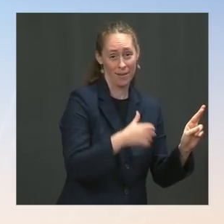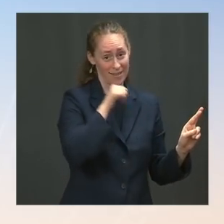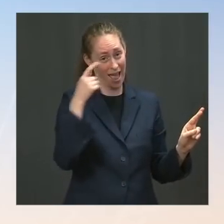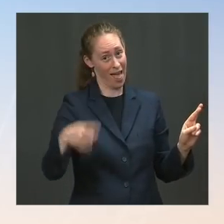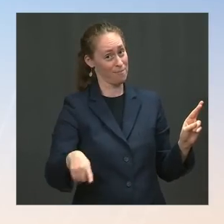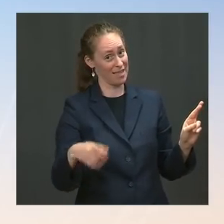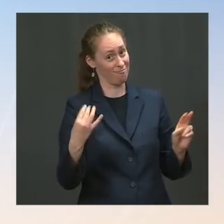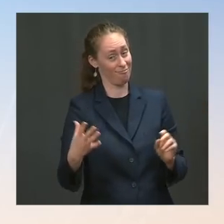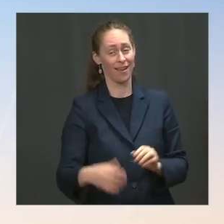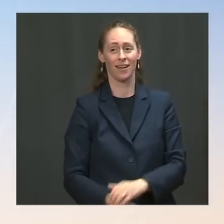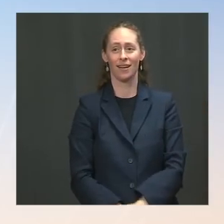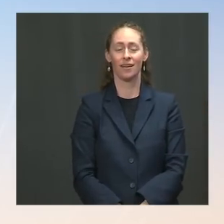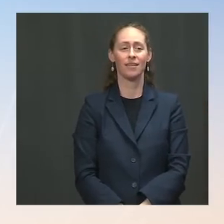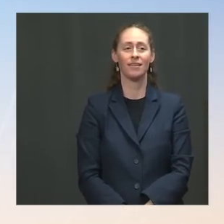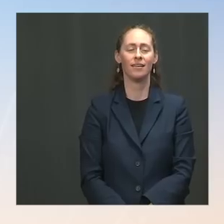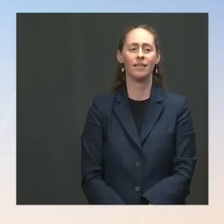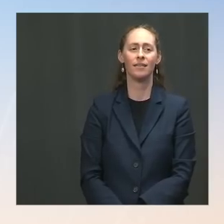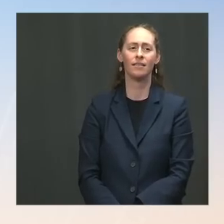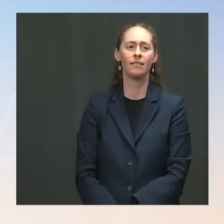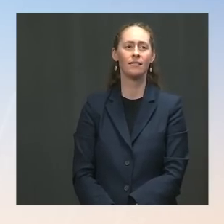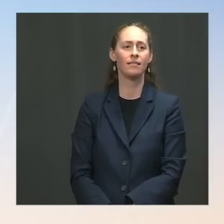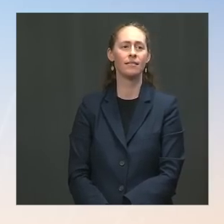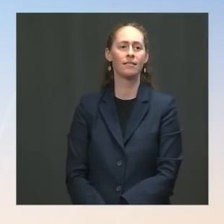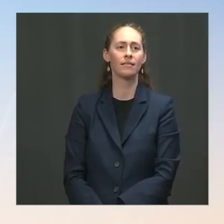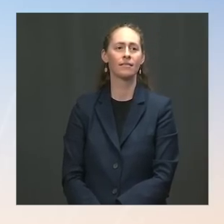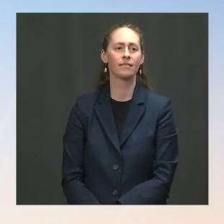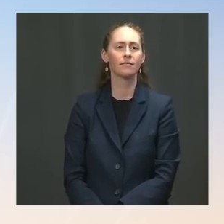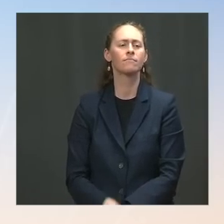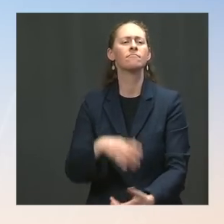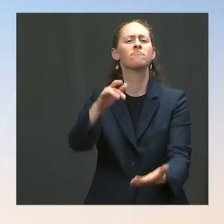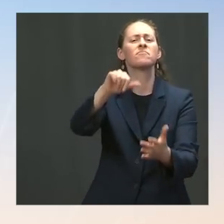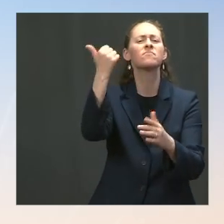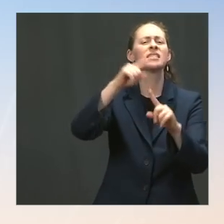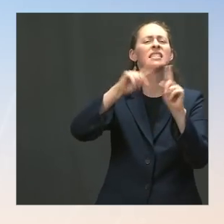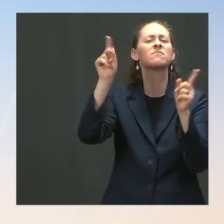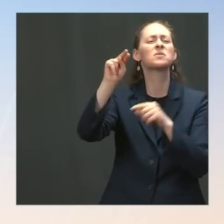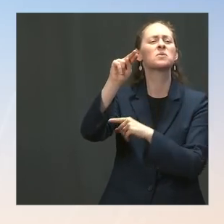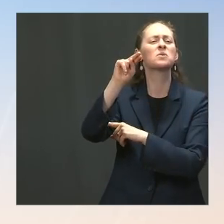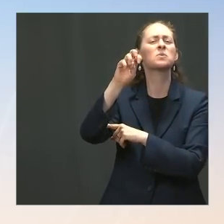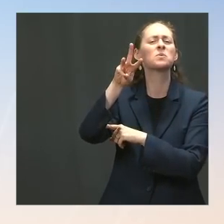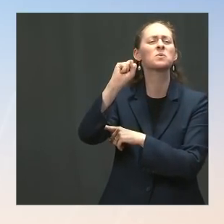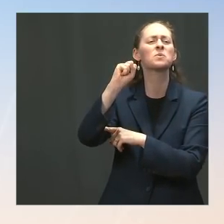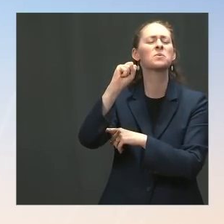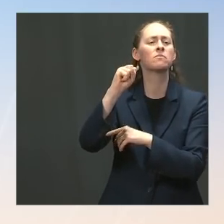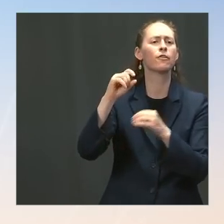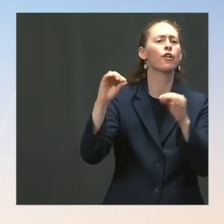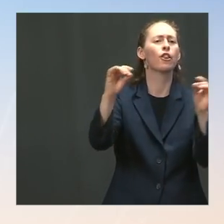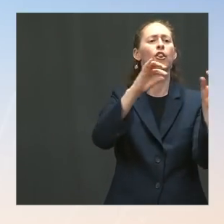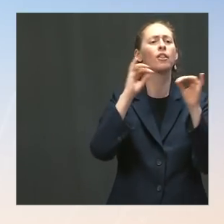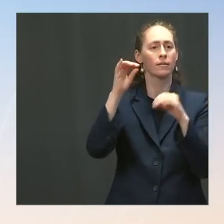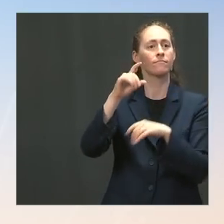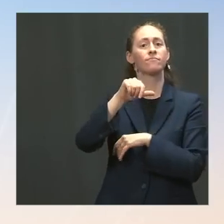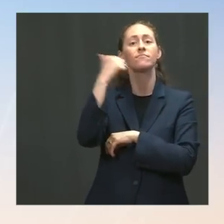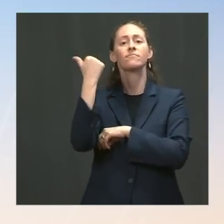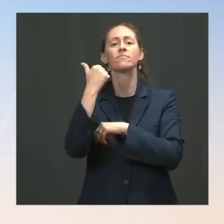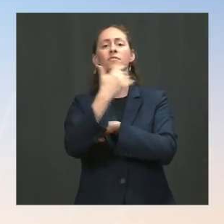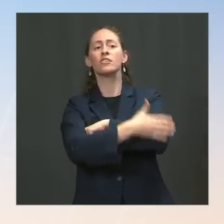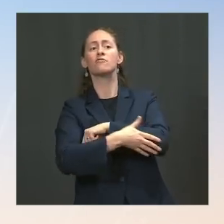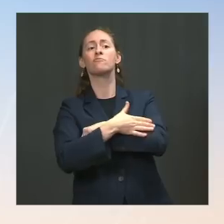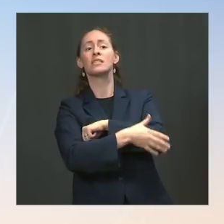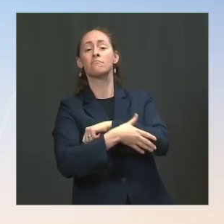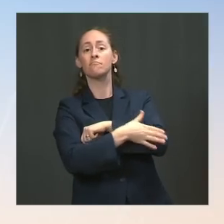foreign visitors to be vaccinated. Would that include migrants arriving in Texas and Arizona and being released into border